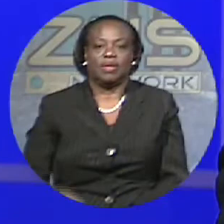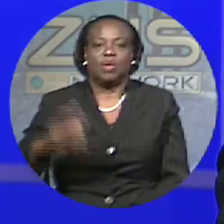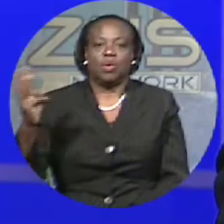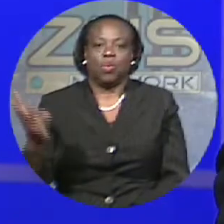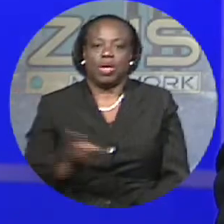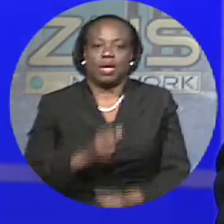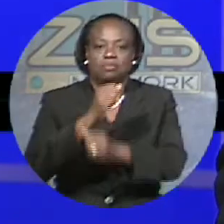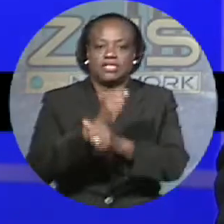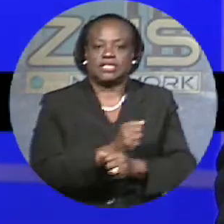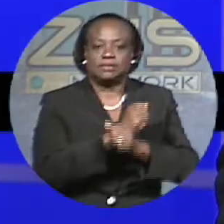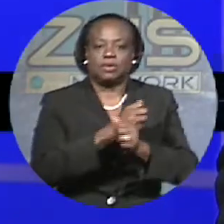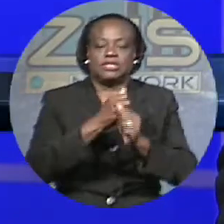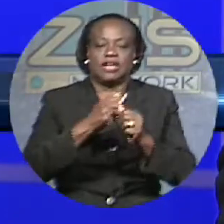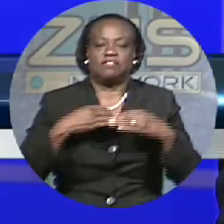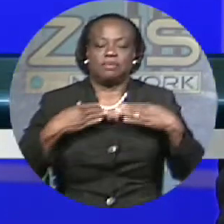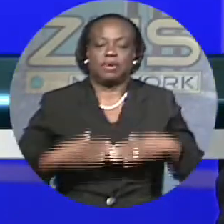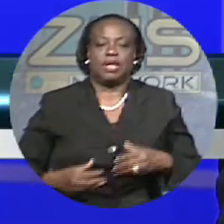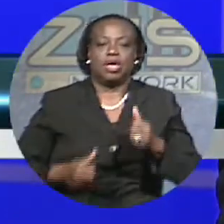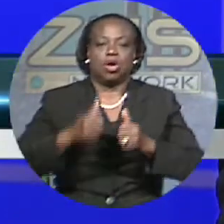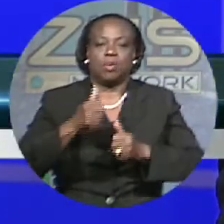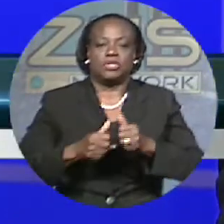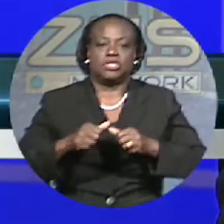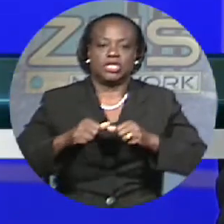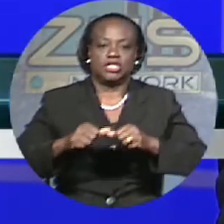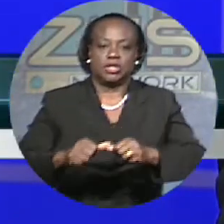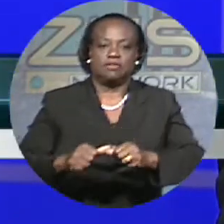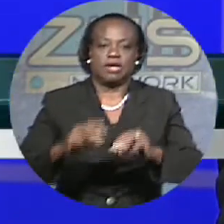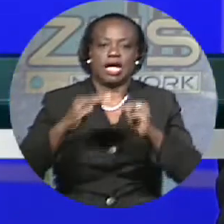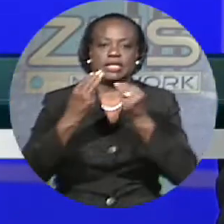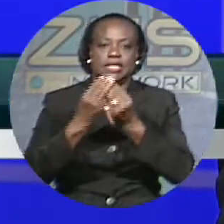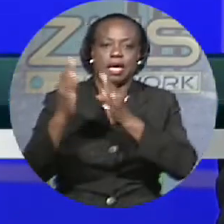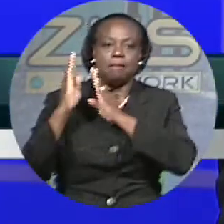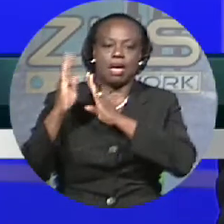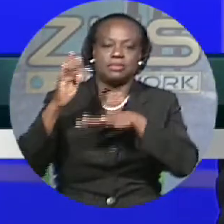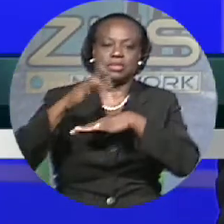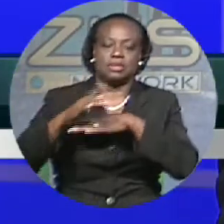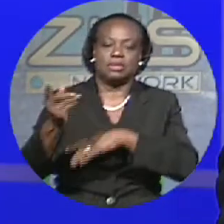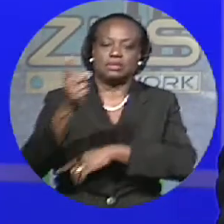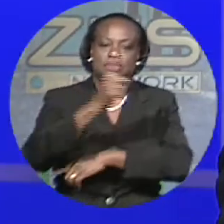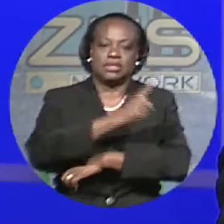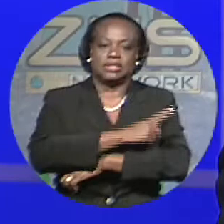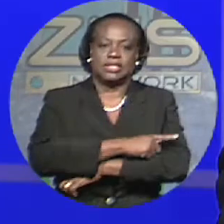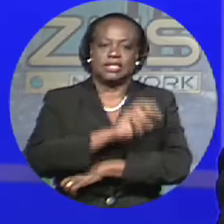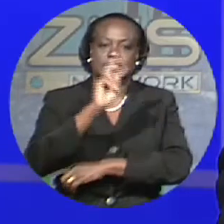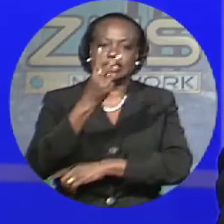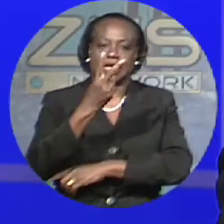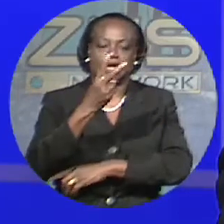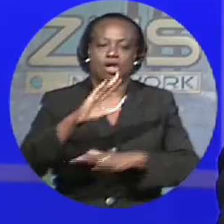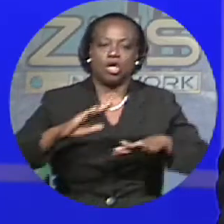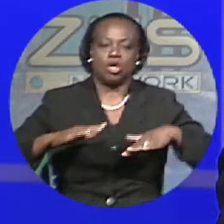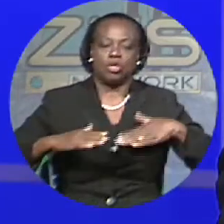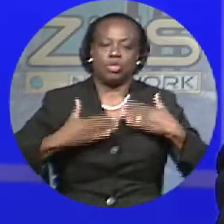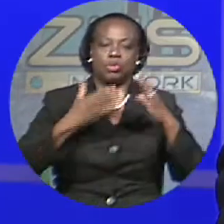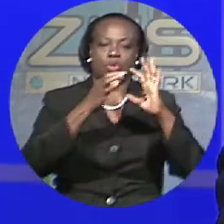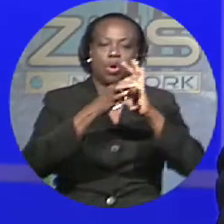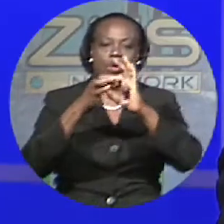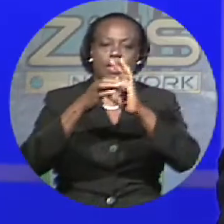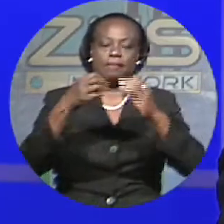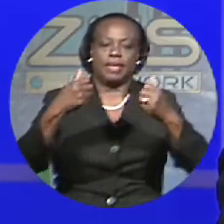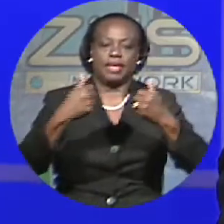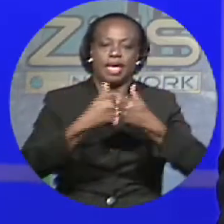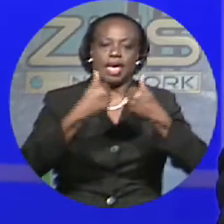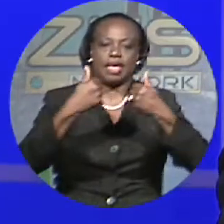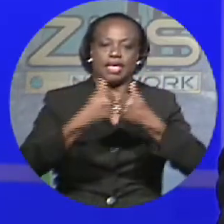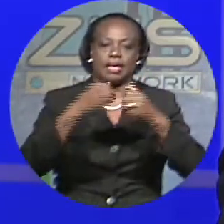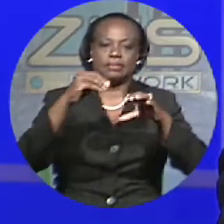Welcome to sports, everybody. Competition continuing for Team Bahamas earlier today at the second Youth Olympic Games in Nanjing, China. Sailor